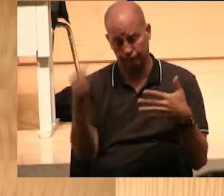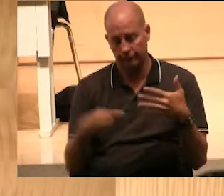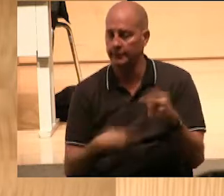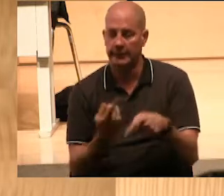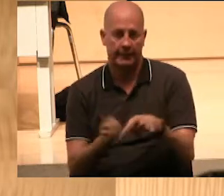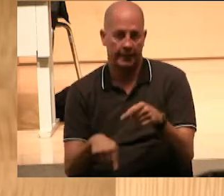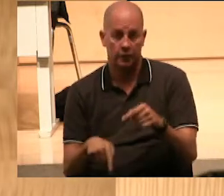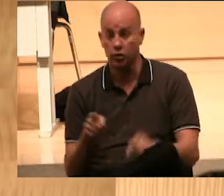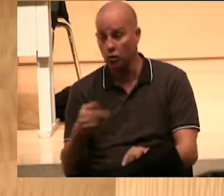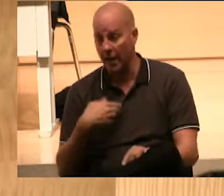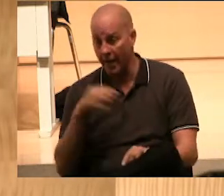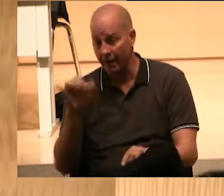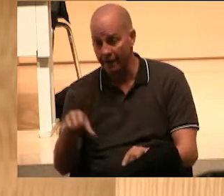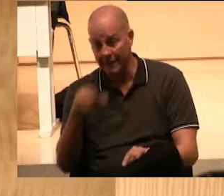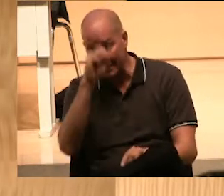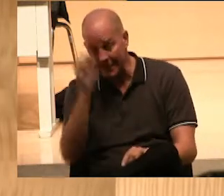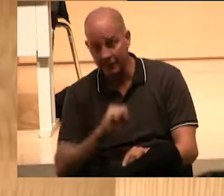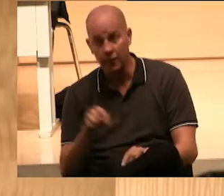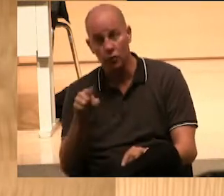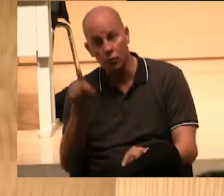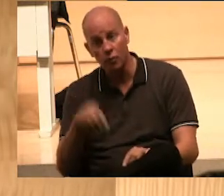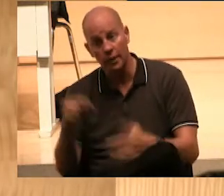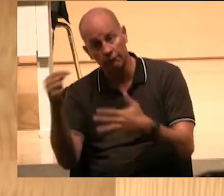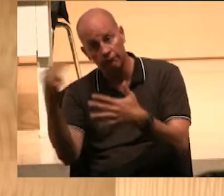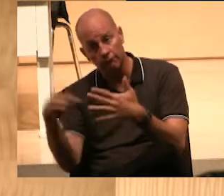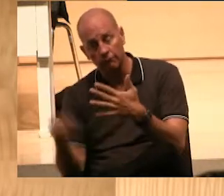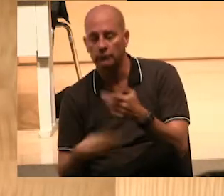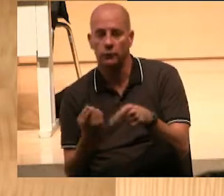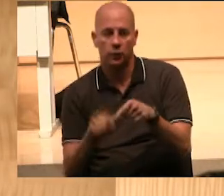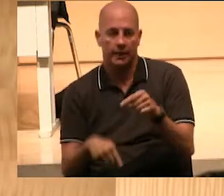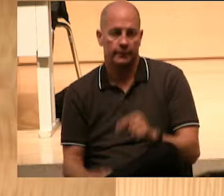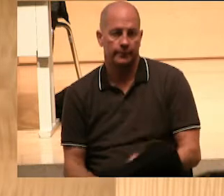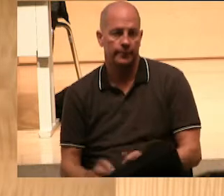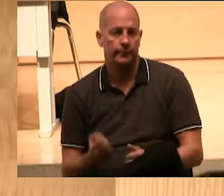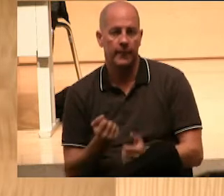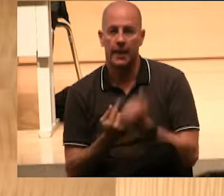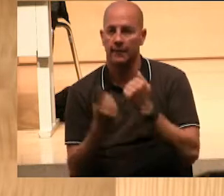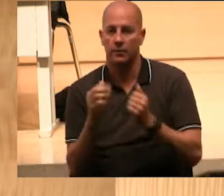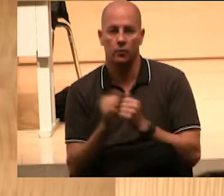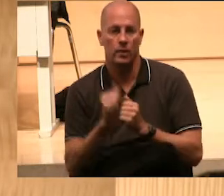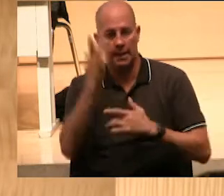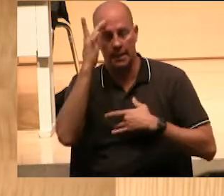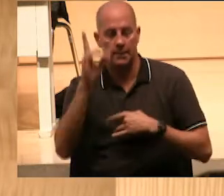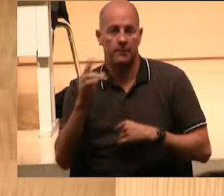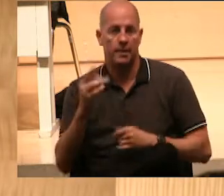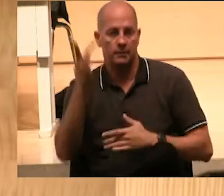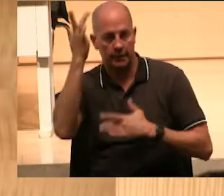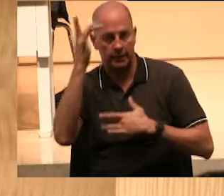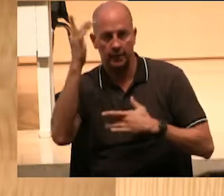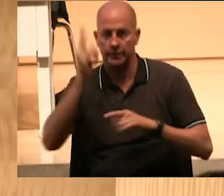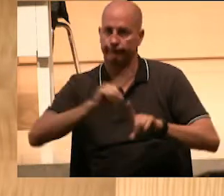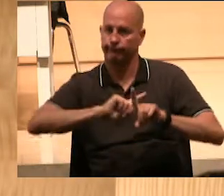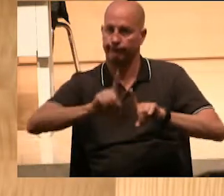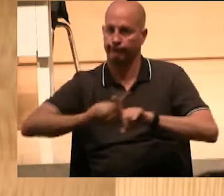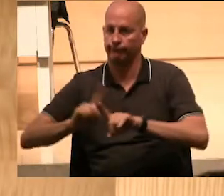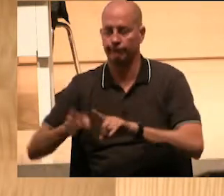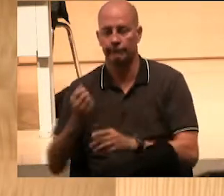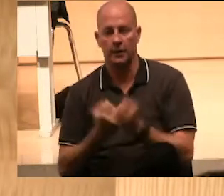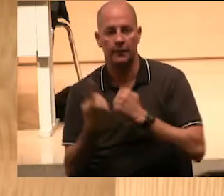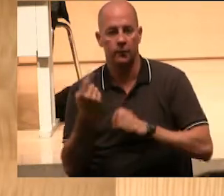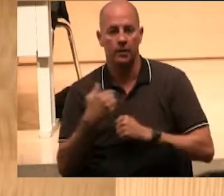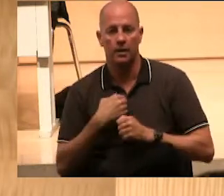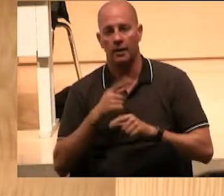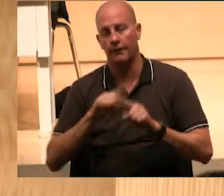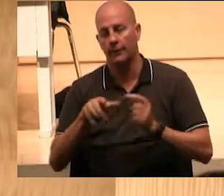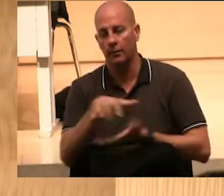you have schizophrenia, so you're going to need this list of accommodations. Everybody with a mental illness is different. Everyone has a different combination of